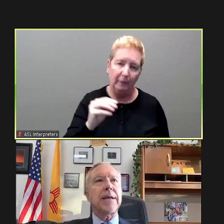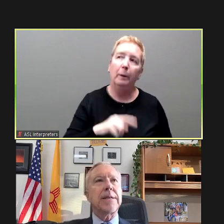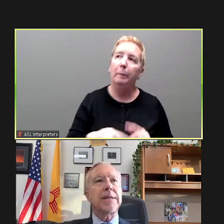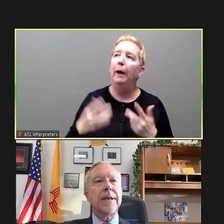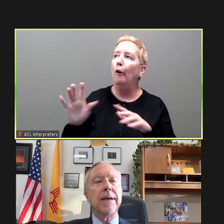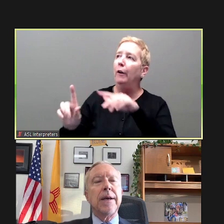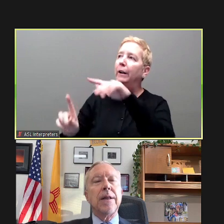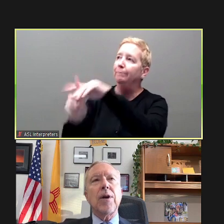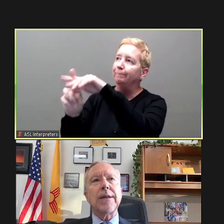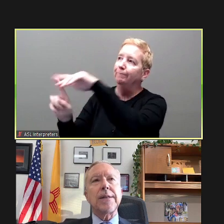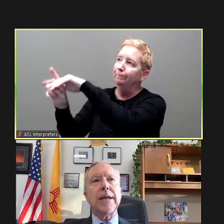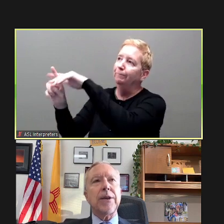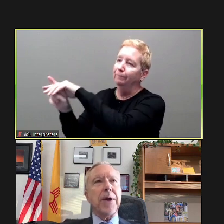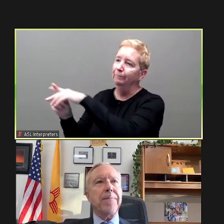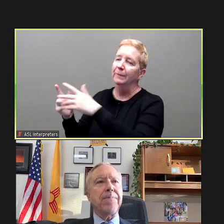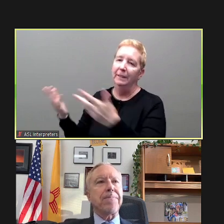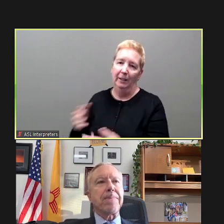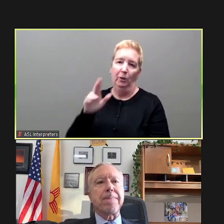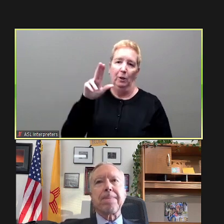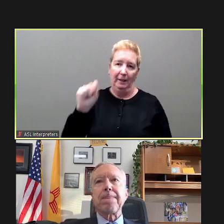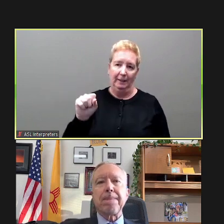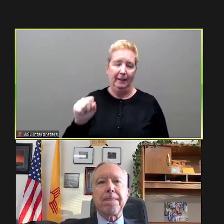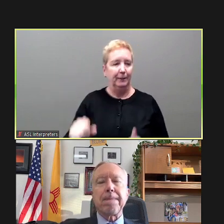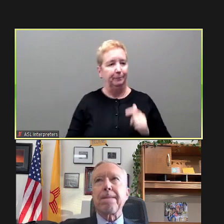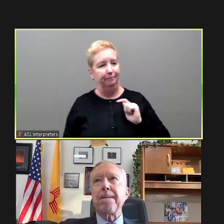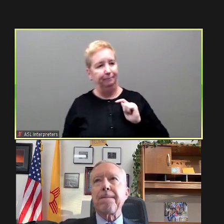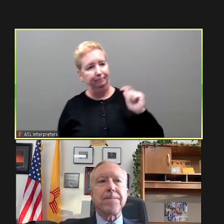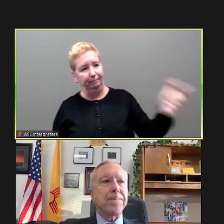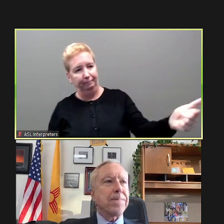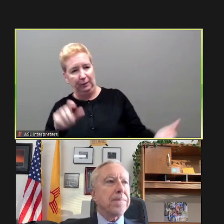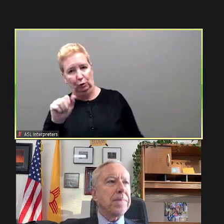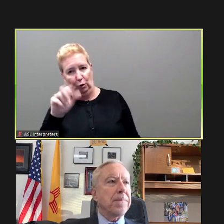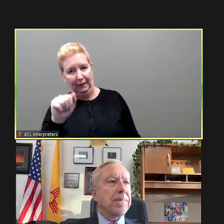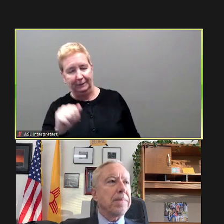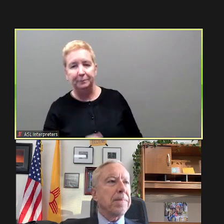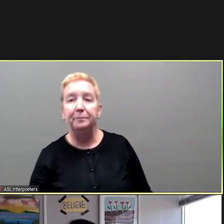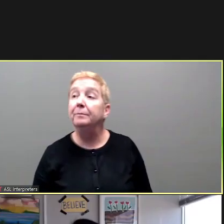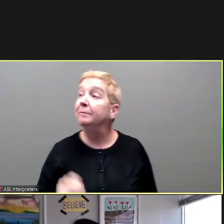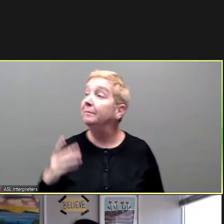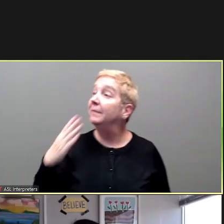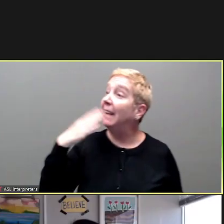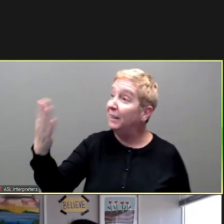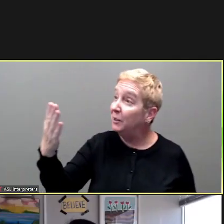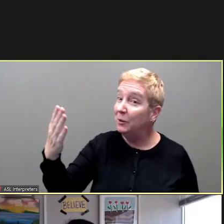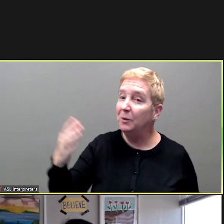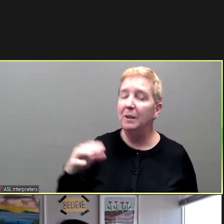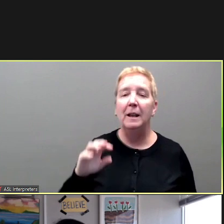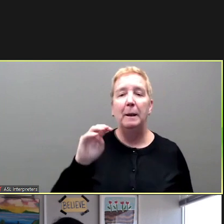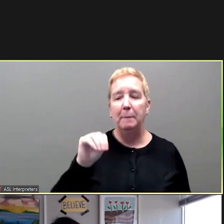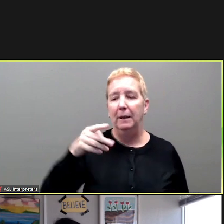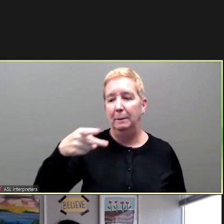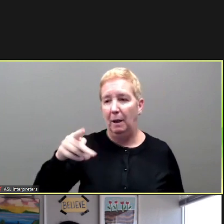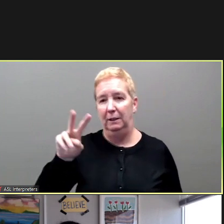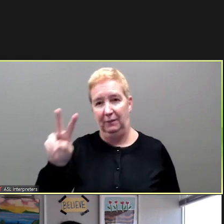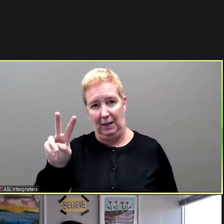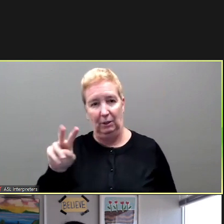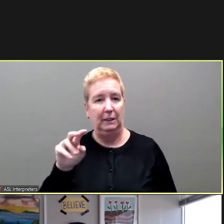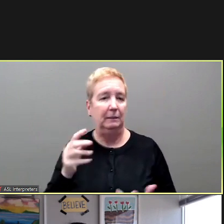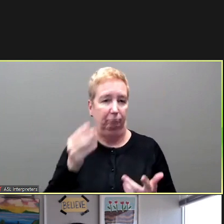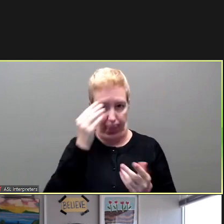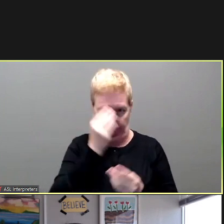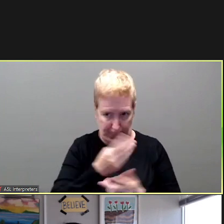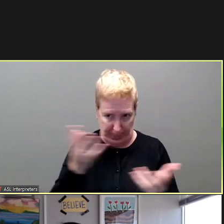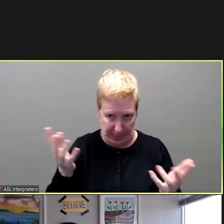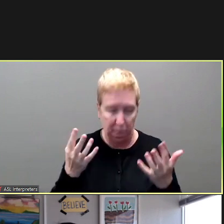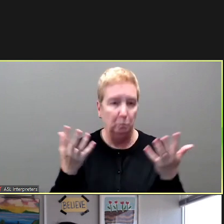United States. And Laura, take it away. All right, thank you so much. Okay, so monkeypox update. As you can